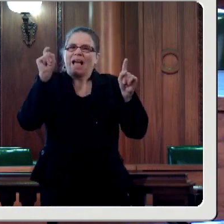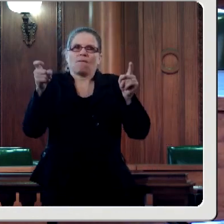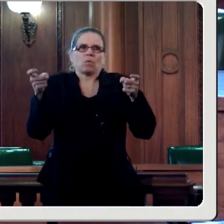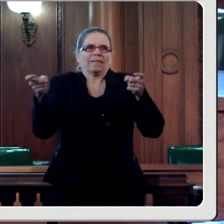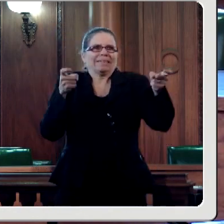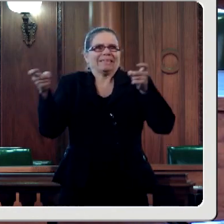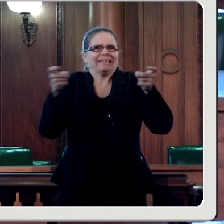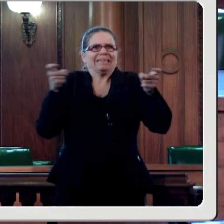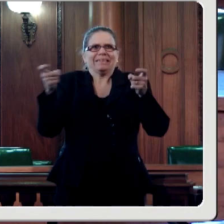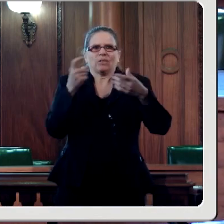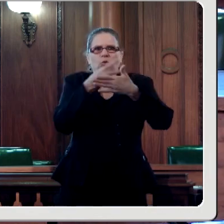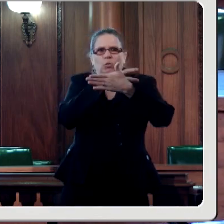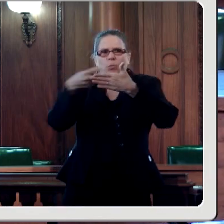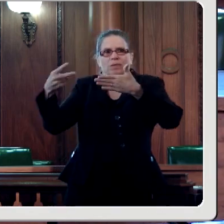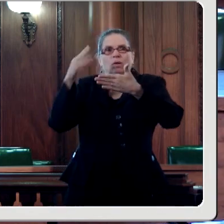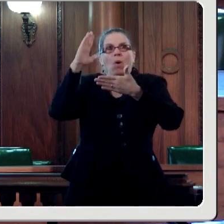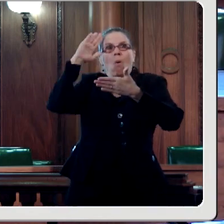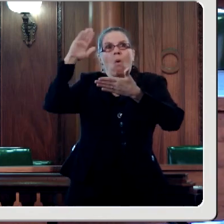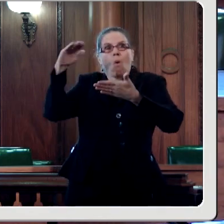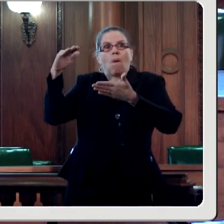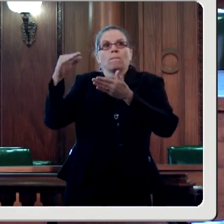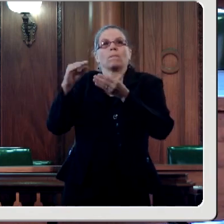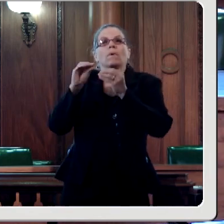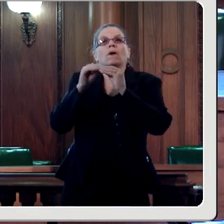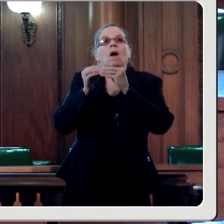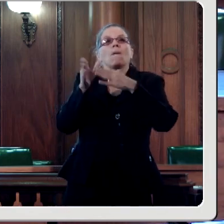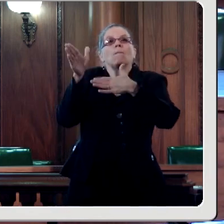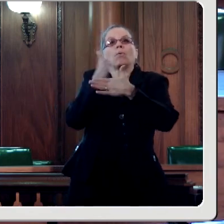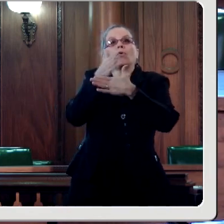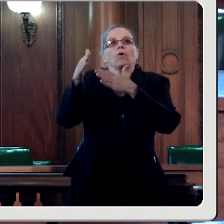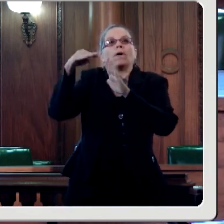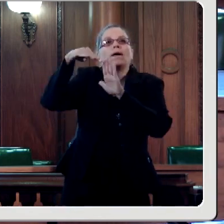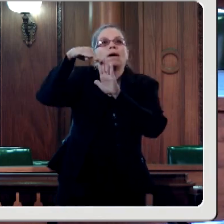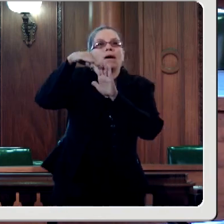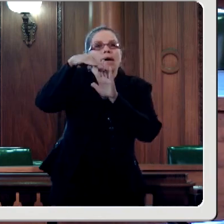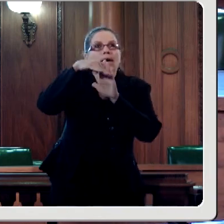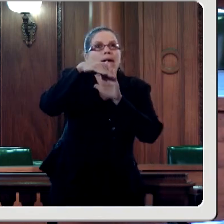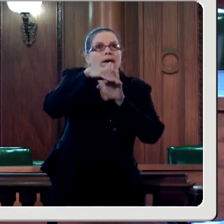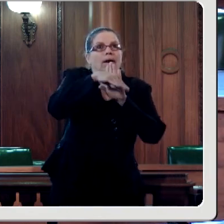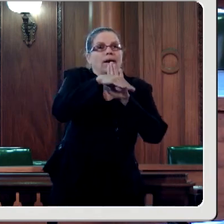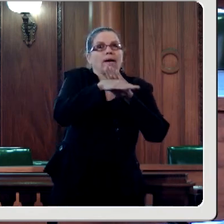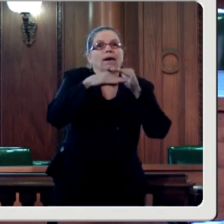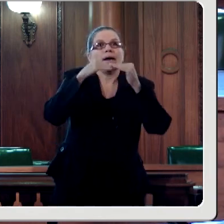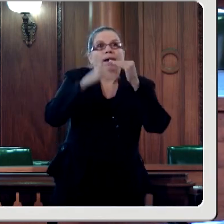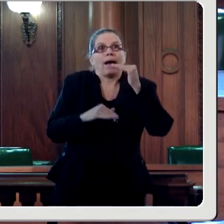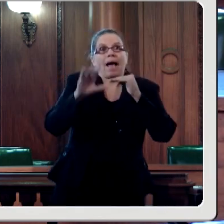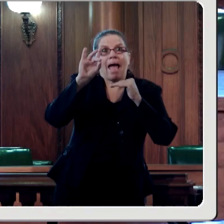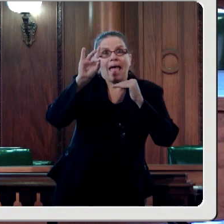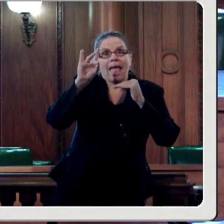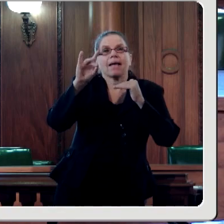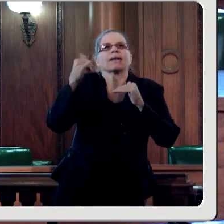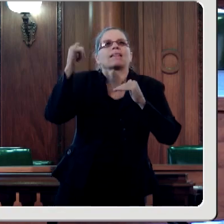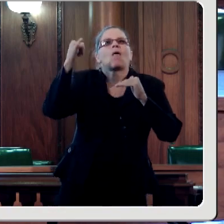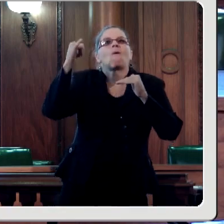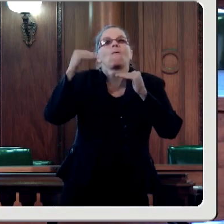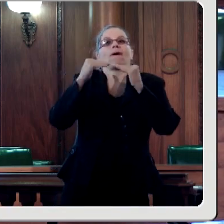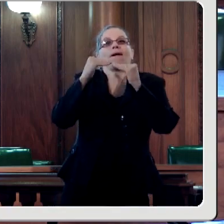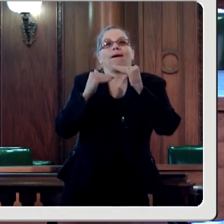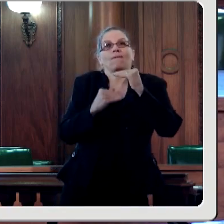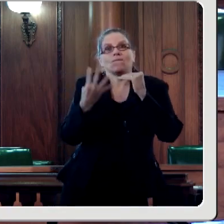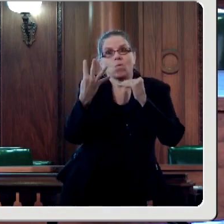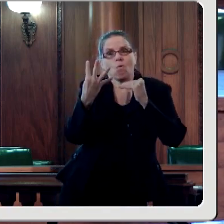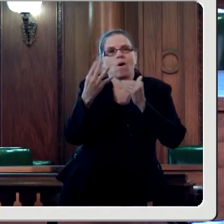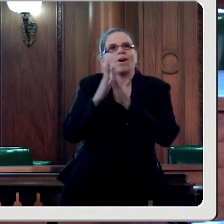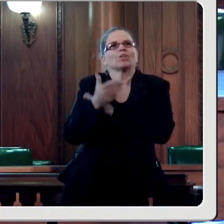but if you don't do that, we need to prepare ourselves. We're coming into the holiday season, and that is going to